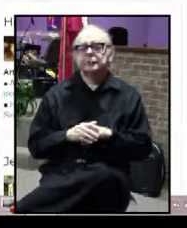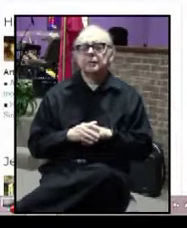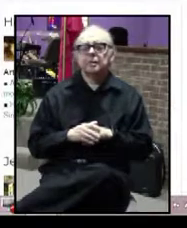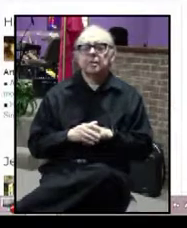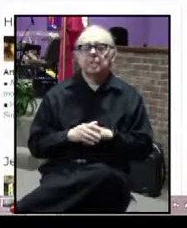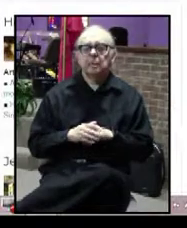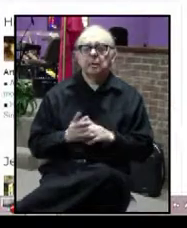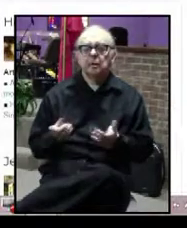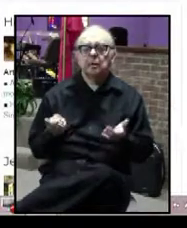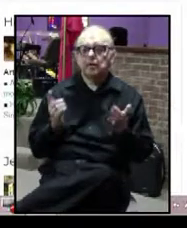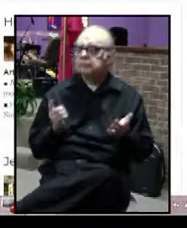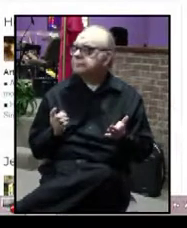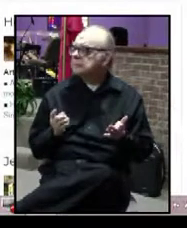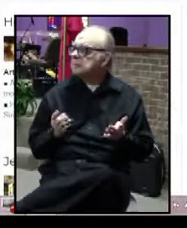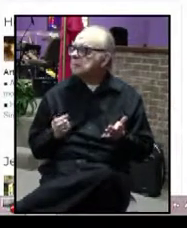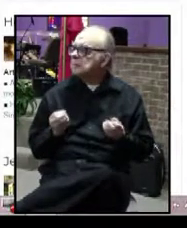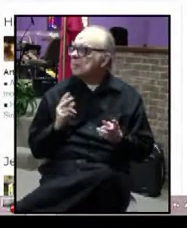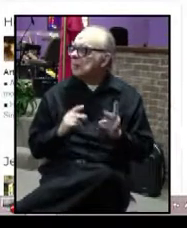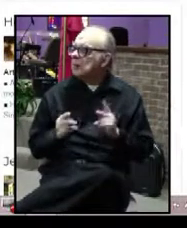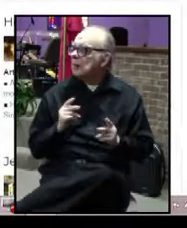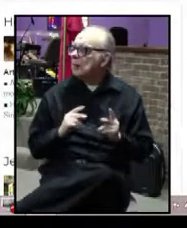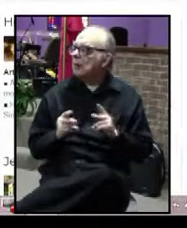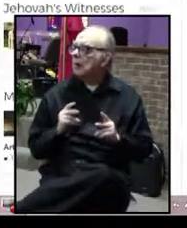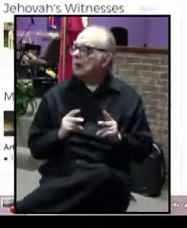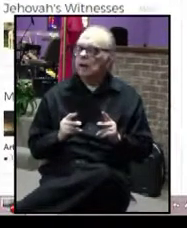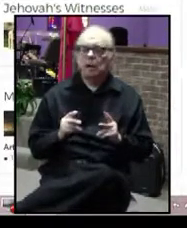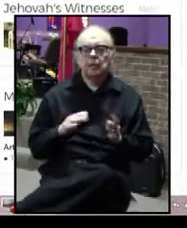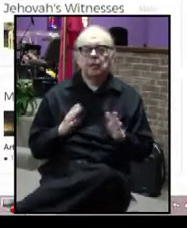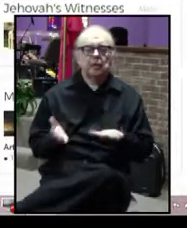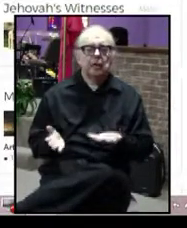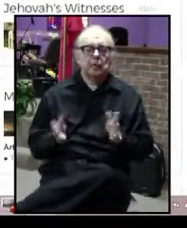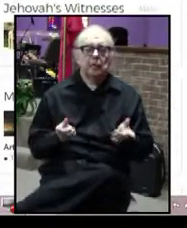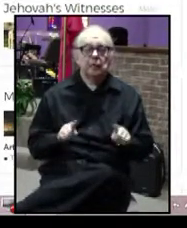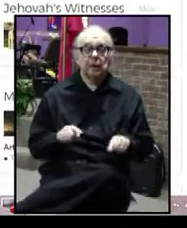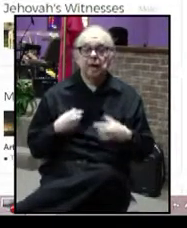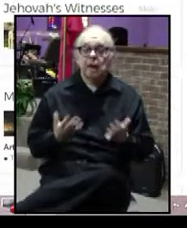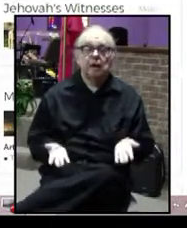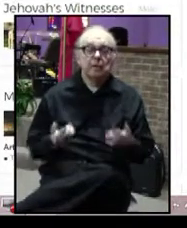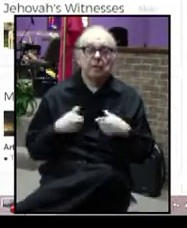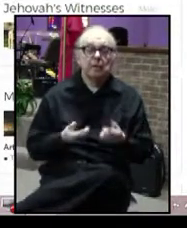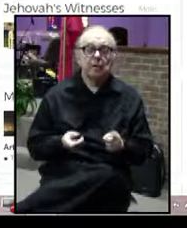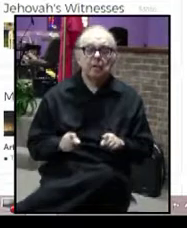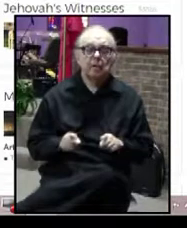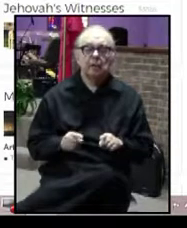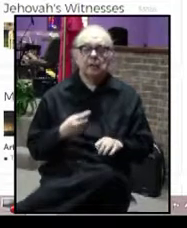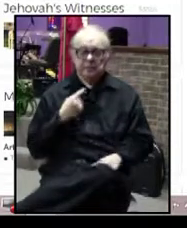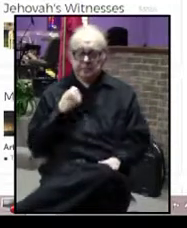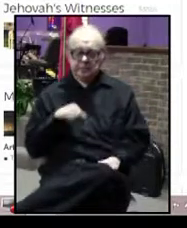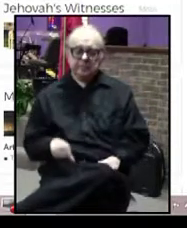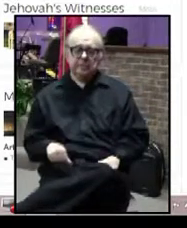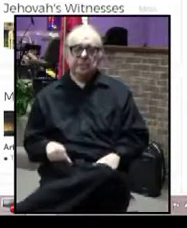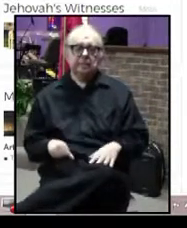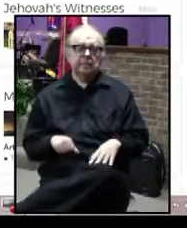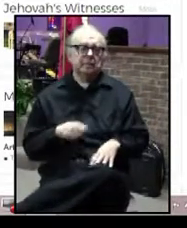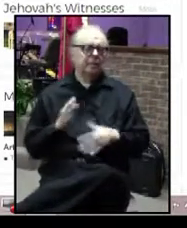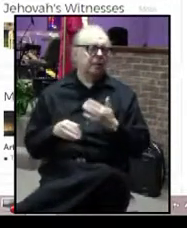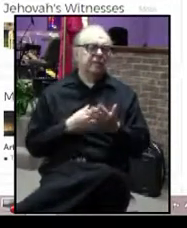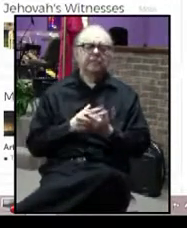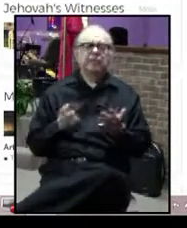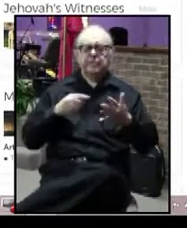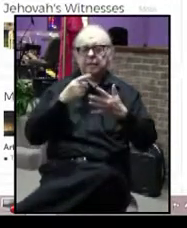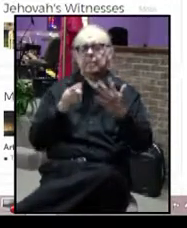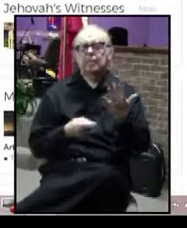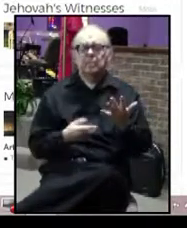Vinci Code, which was one of the things that a lot of people were watching. Death, what happens when I die? Depression, evil, evolution, God,